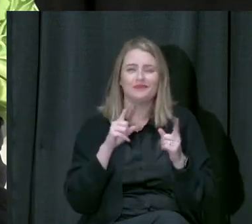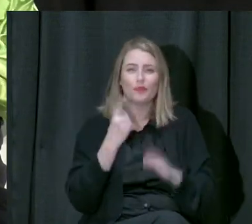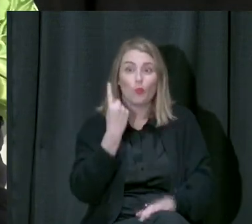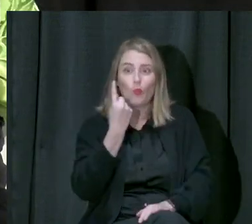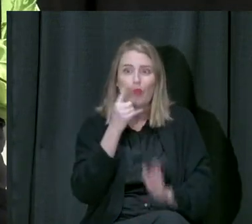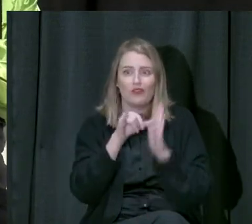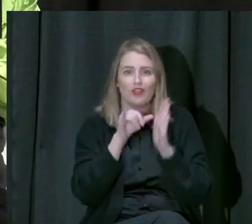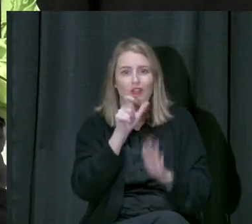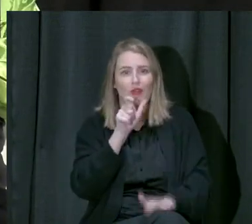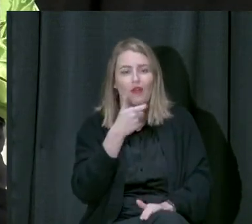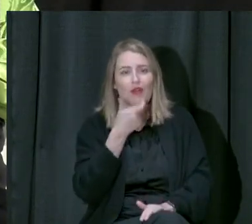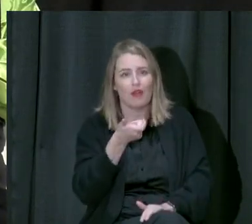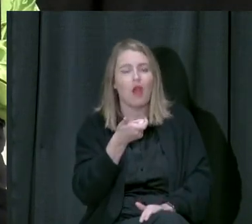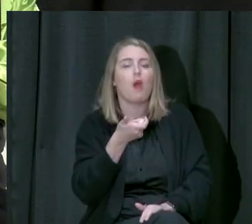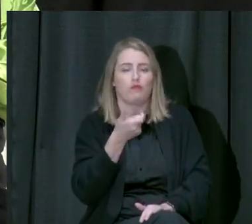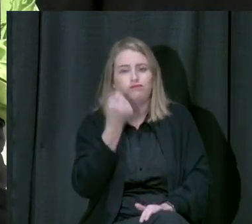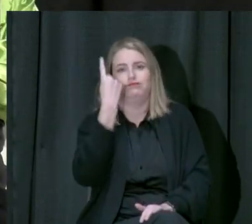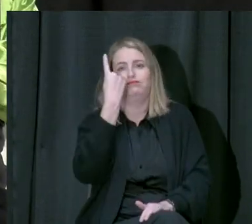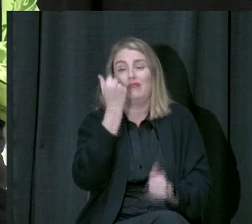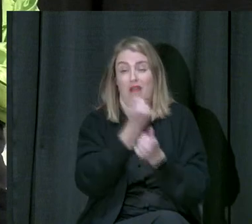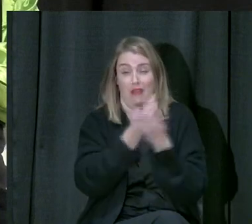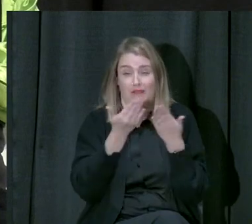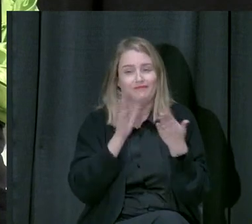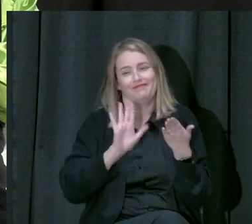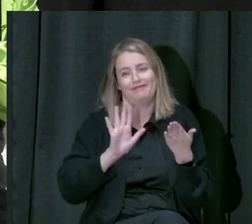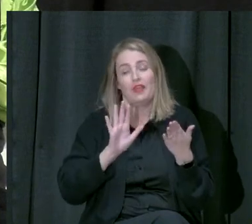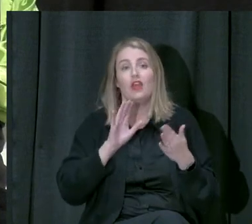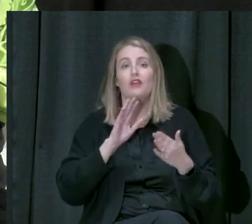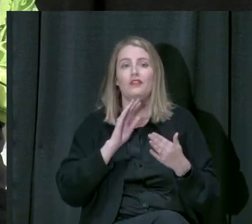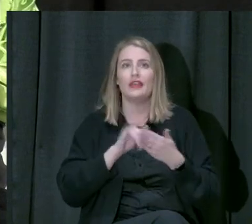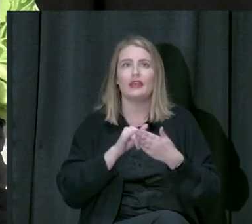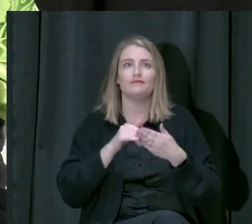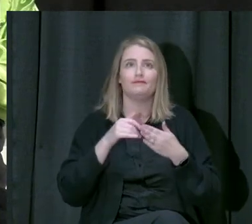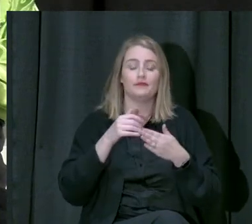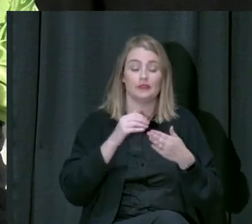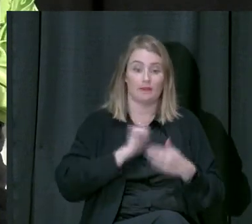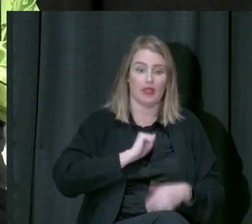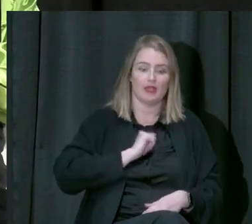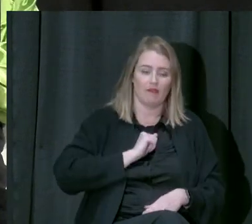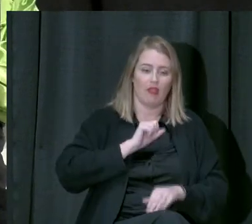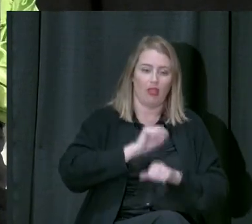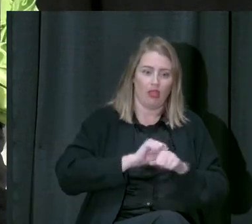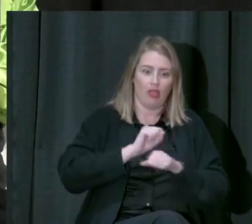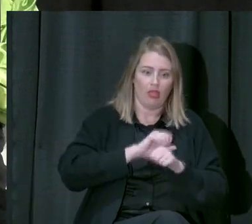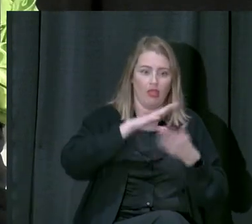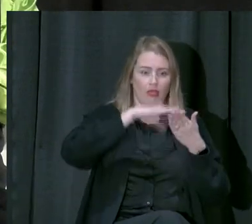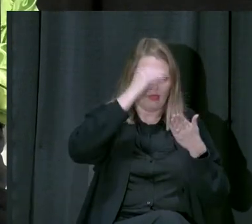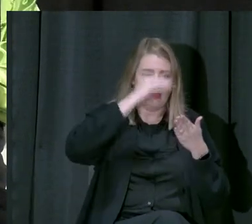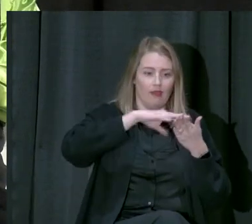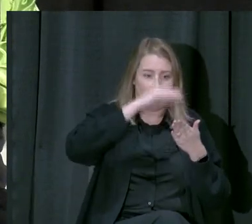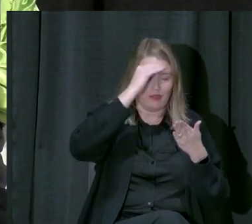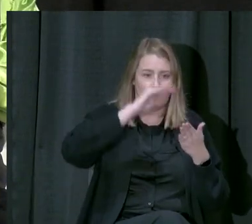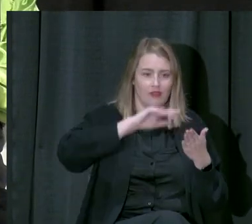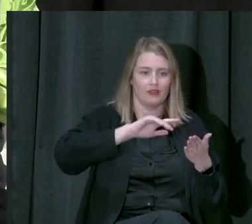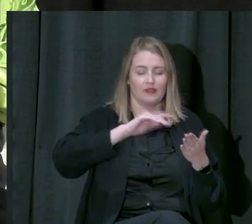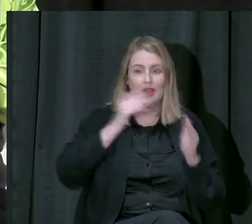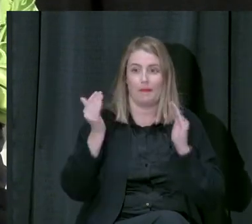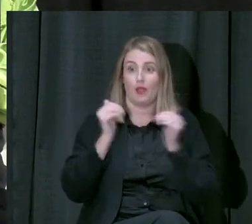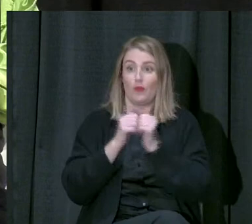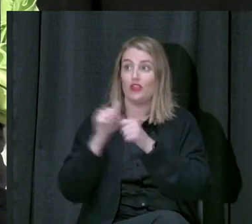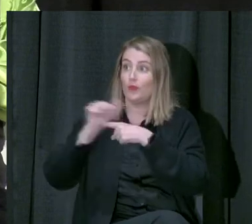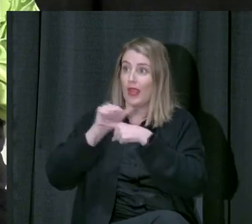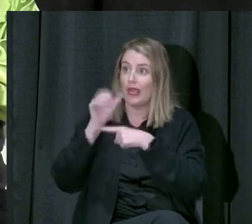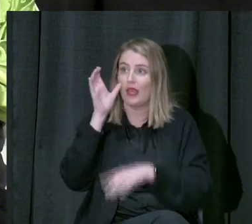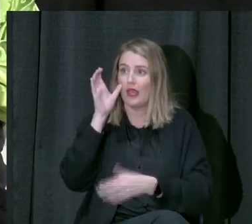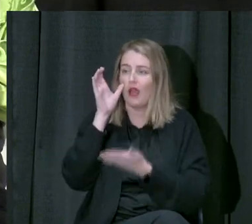Being able to understand that trade-off of learning on your own versus getting the right training off the bat, I think is